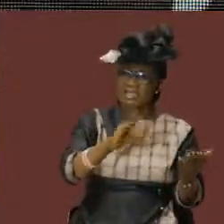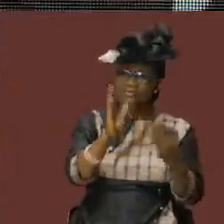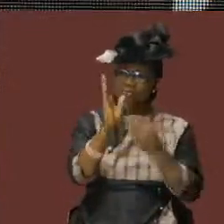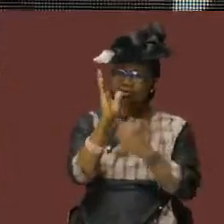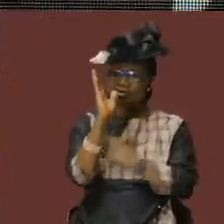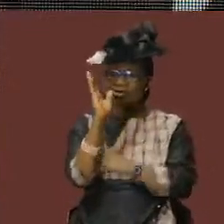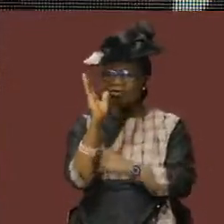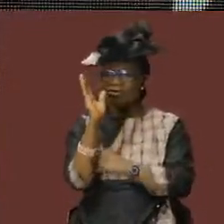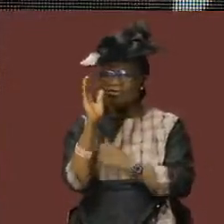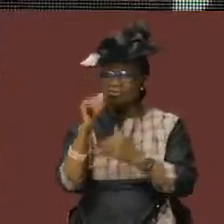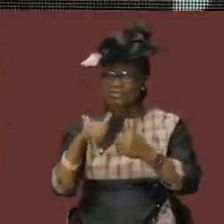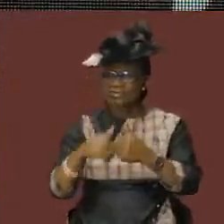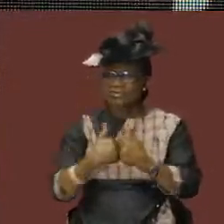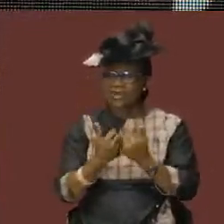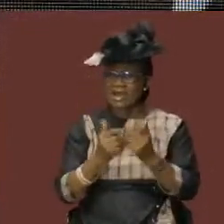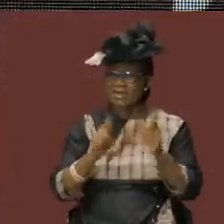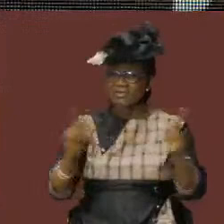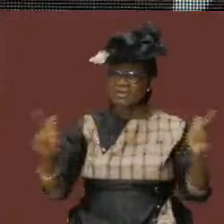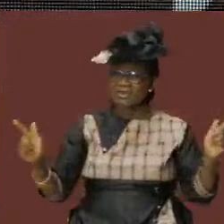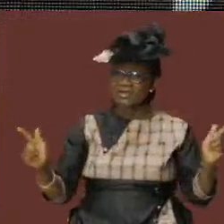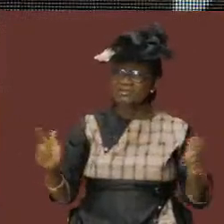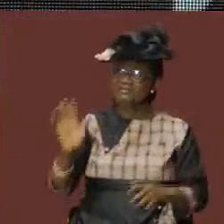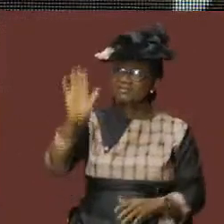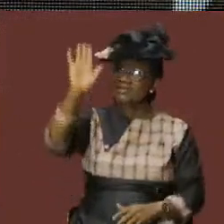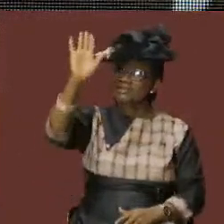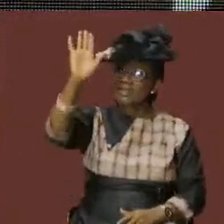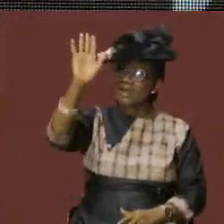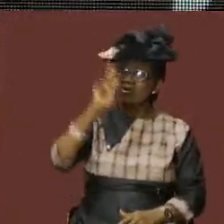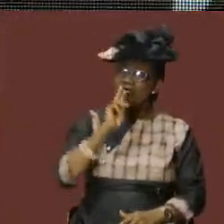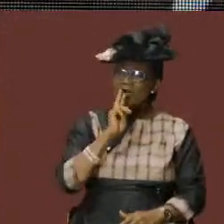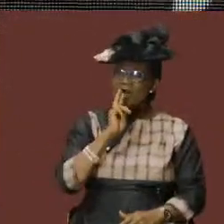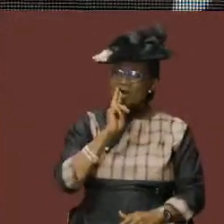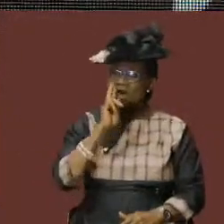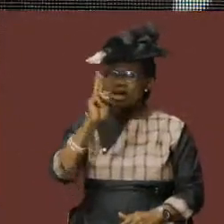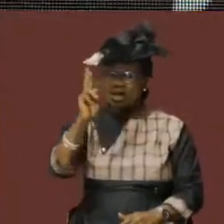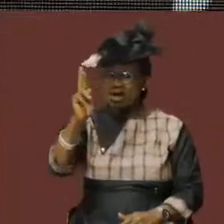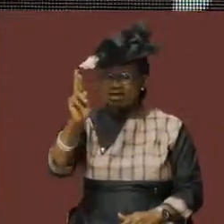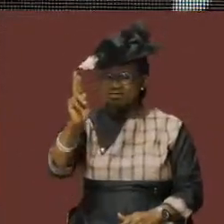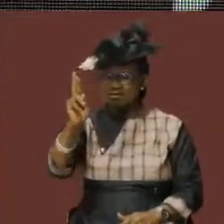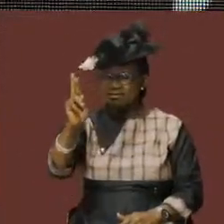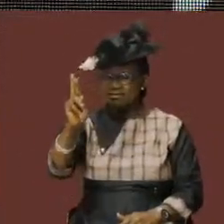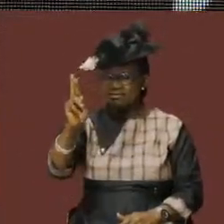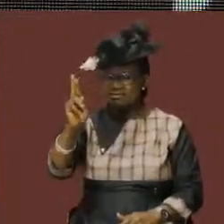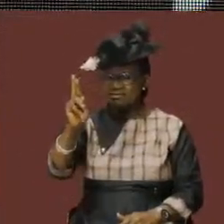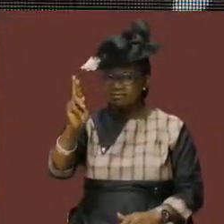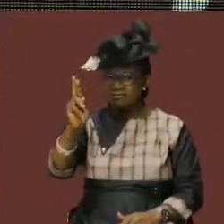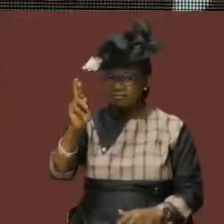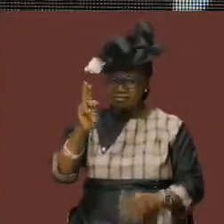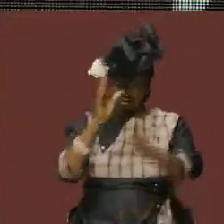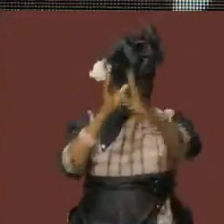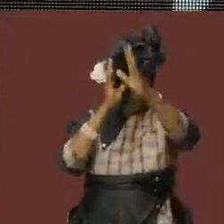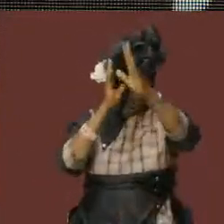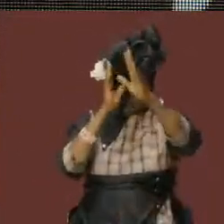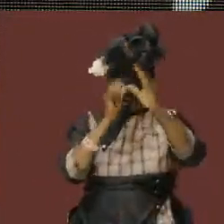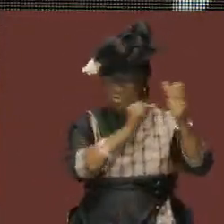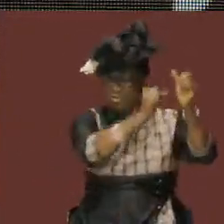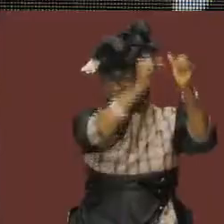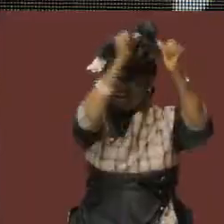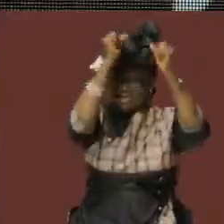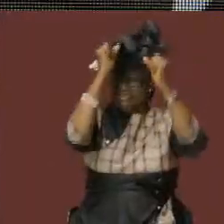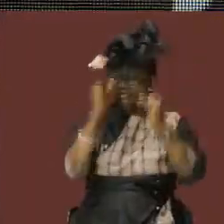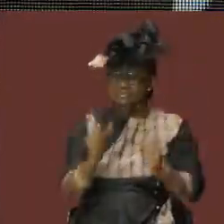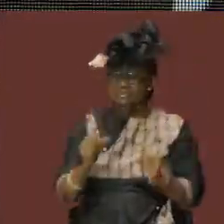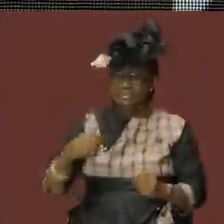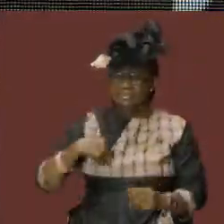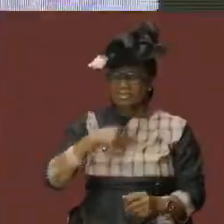immortal God, how great thou art. Father Almighty, we want